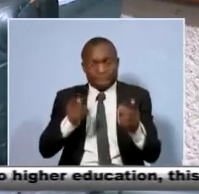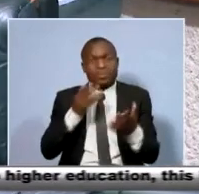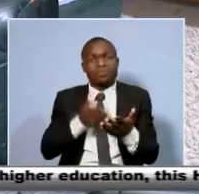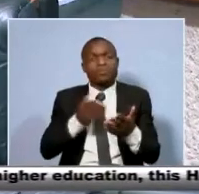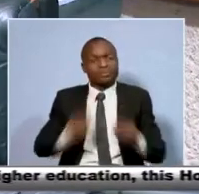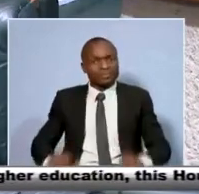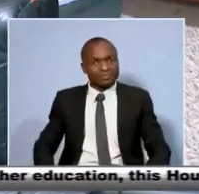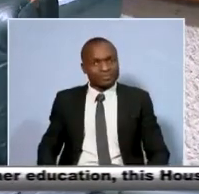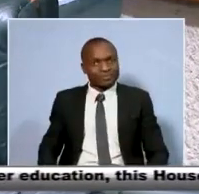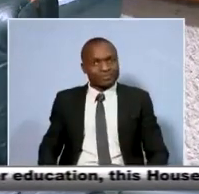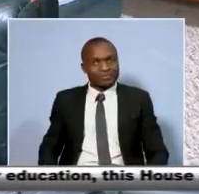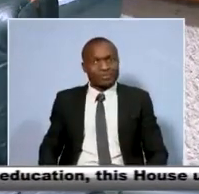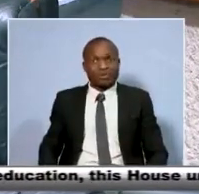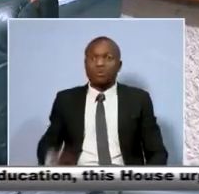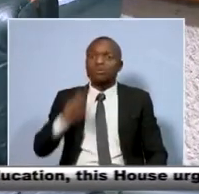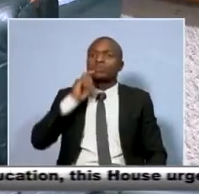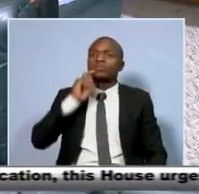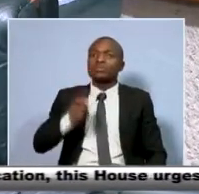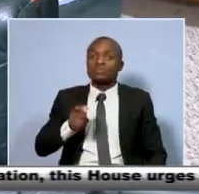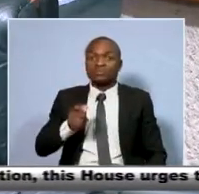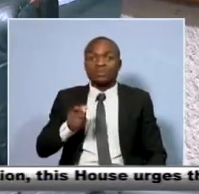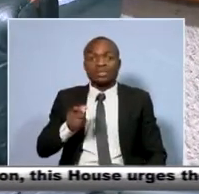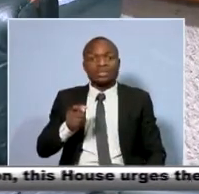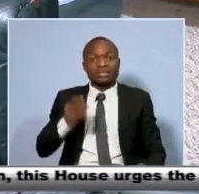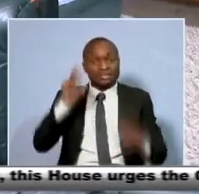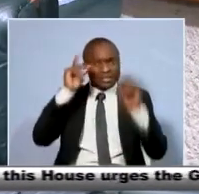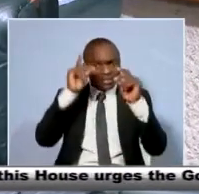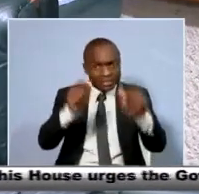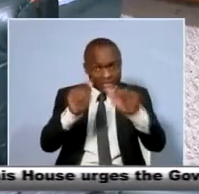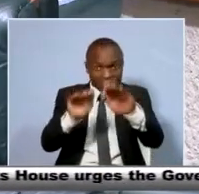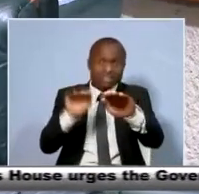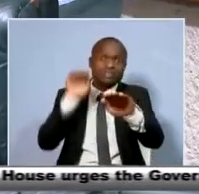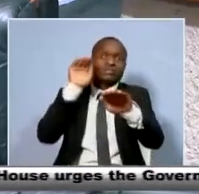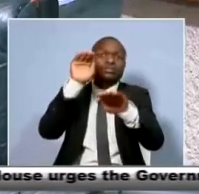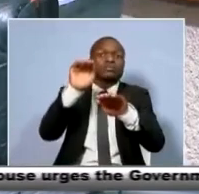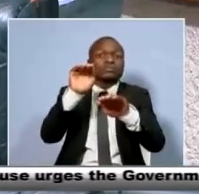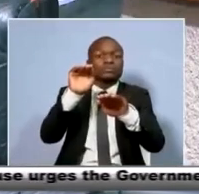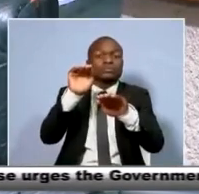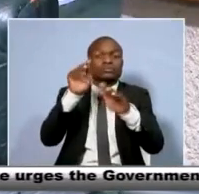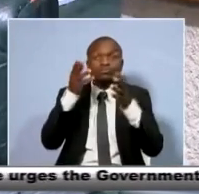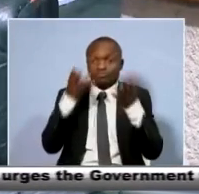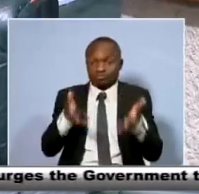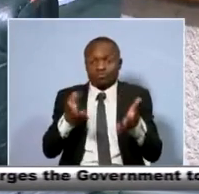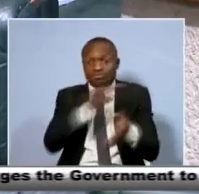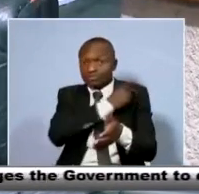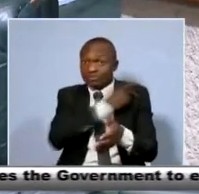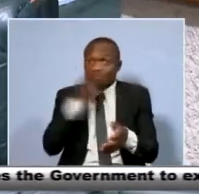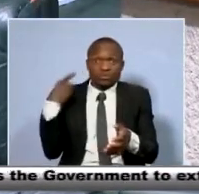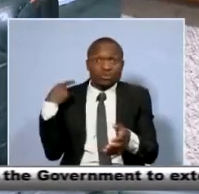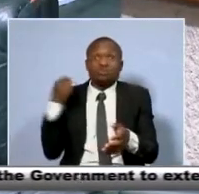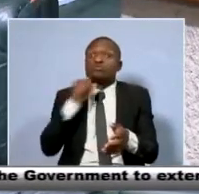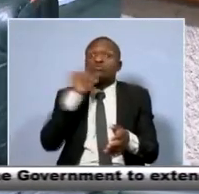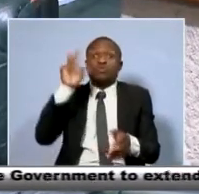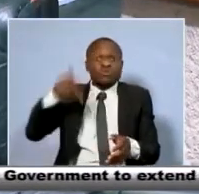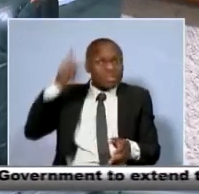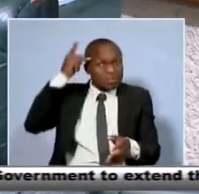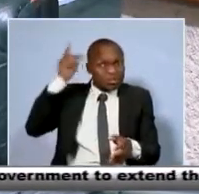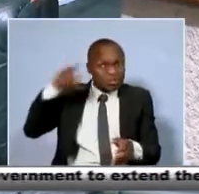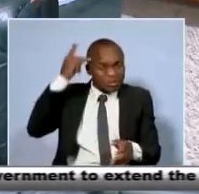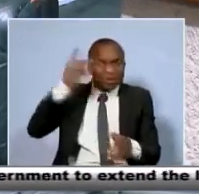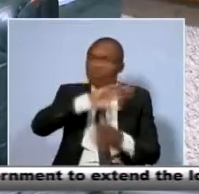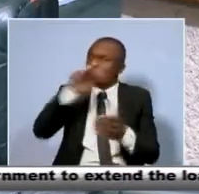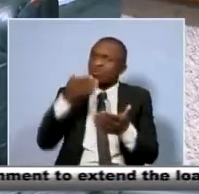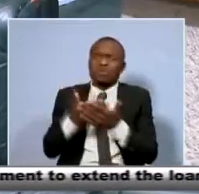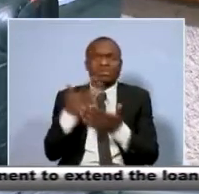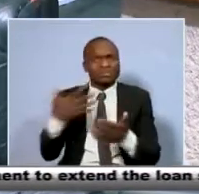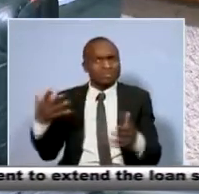Speaker, we must reach a stage in this House where we do not politicize development.